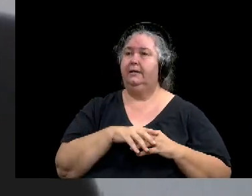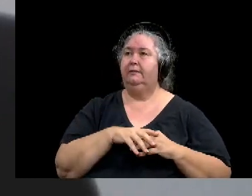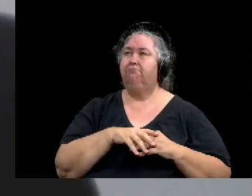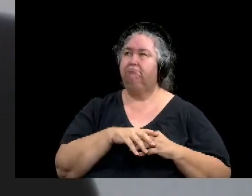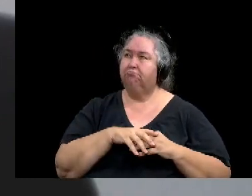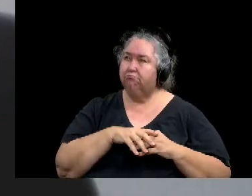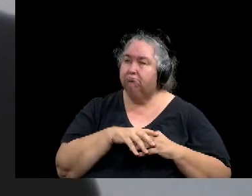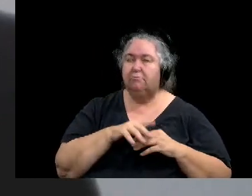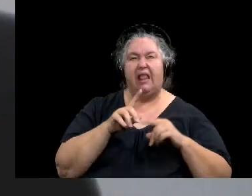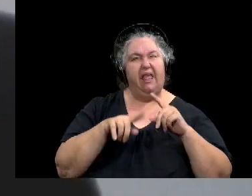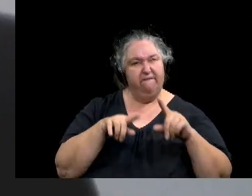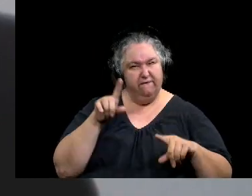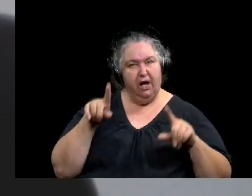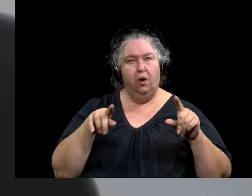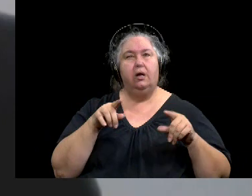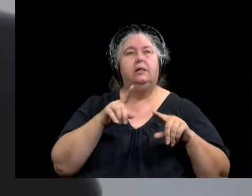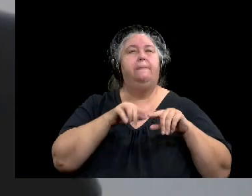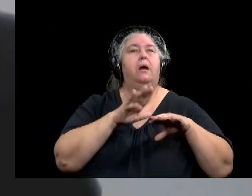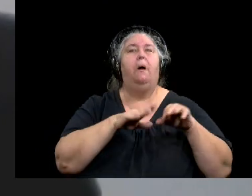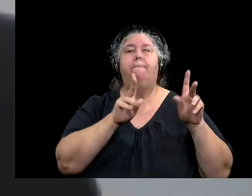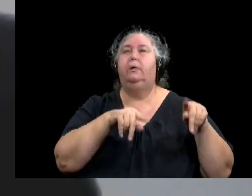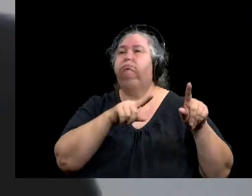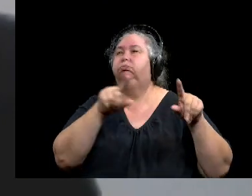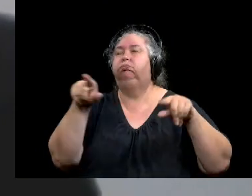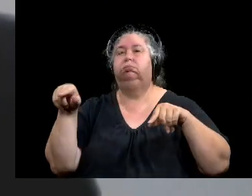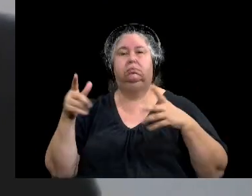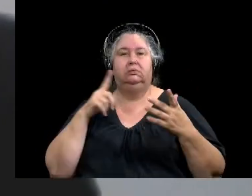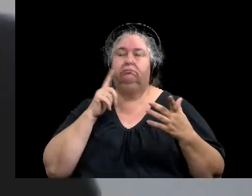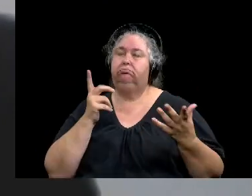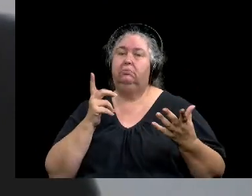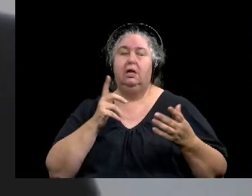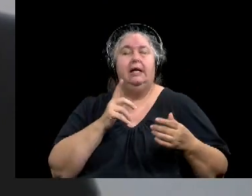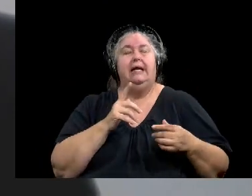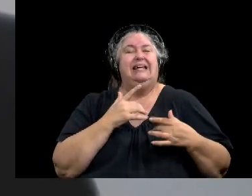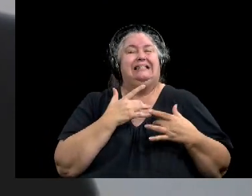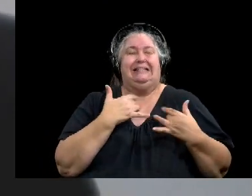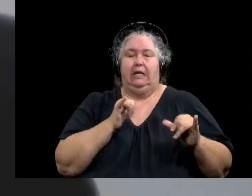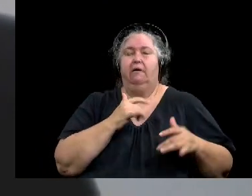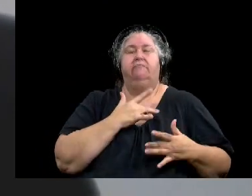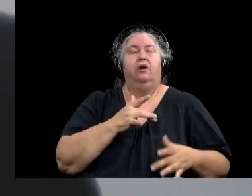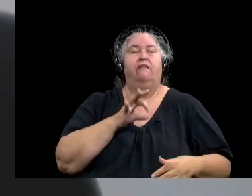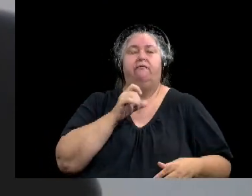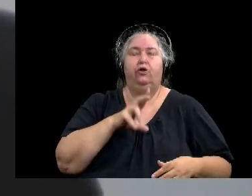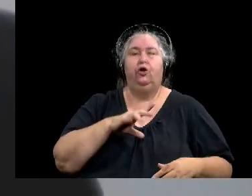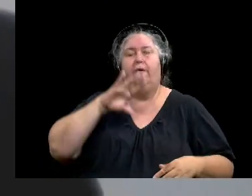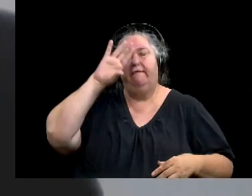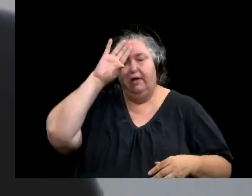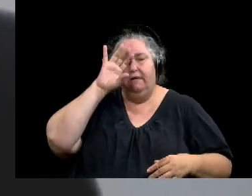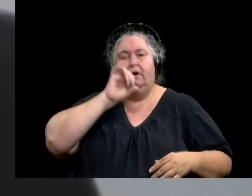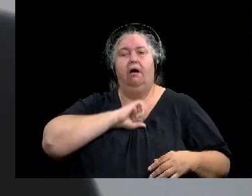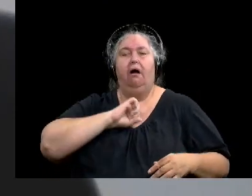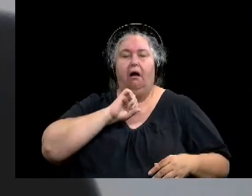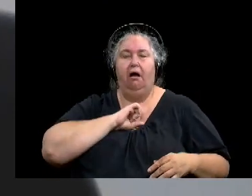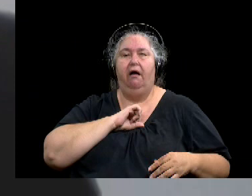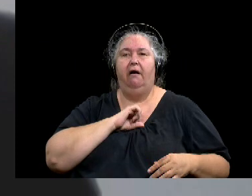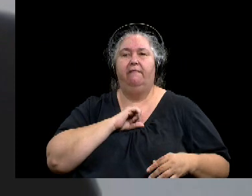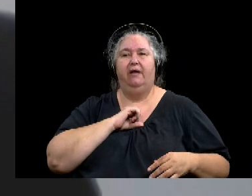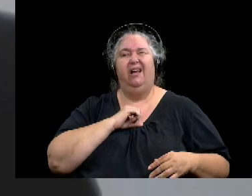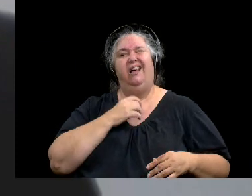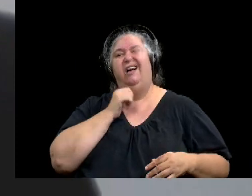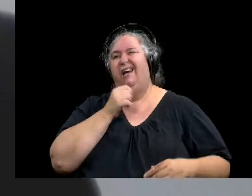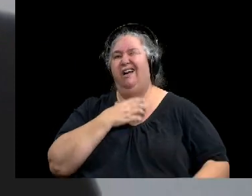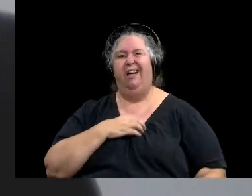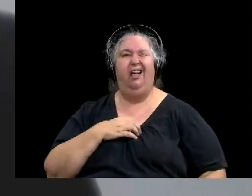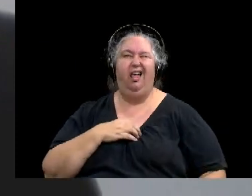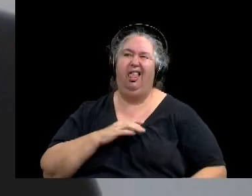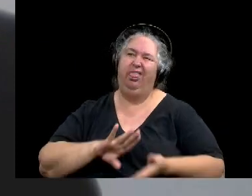varied, but they're still typical. And that's going to be the flu-like symptoms, whether you have fever, cough, loss of appetite, loss